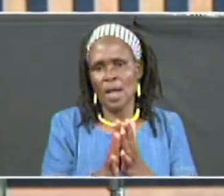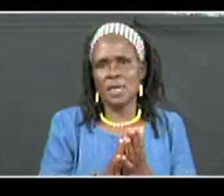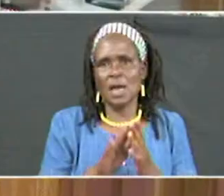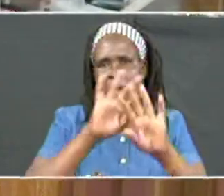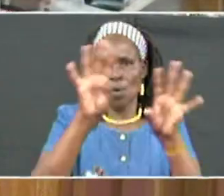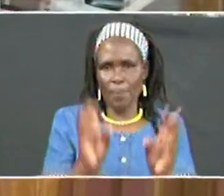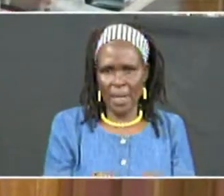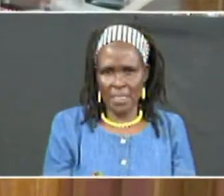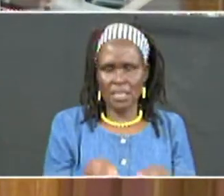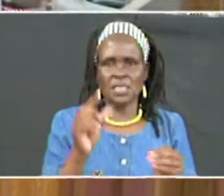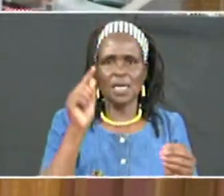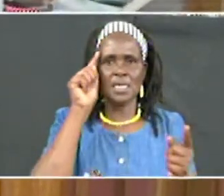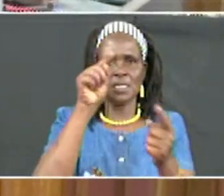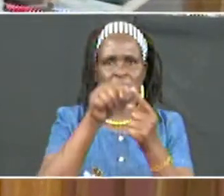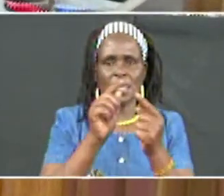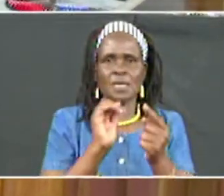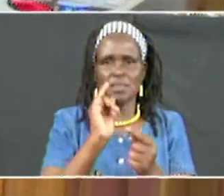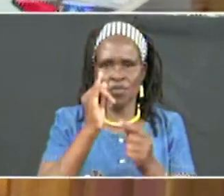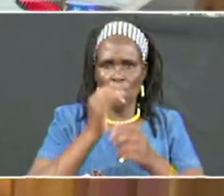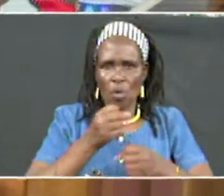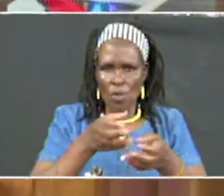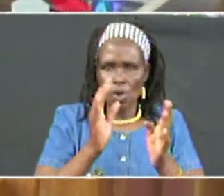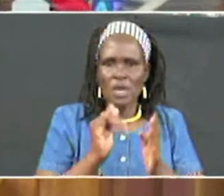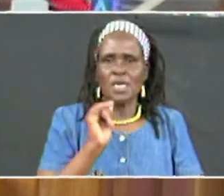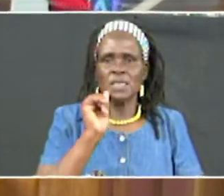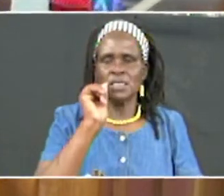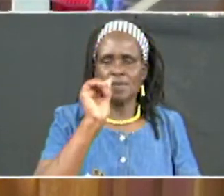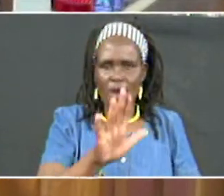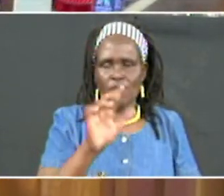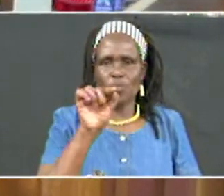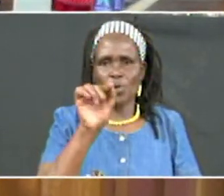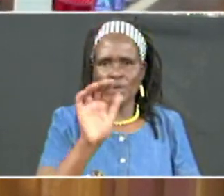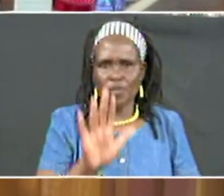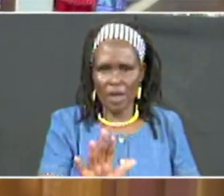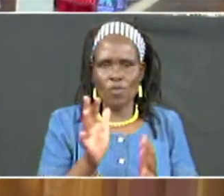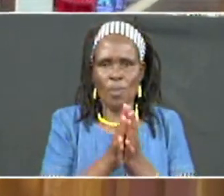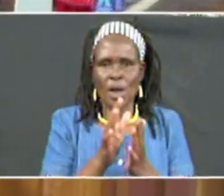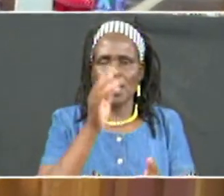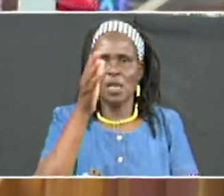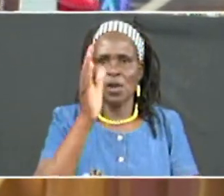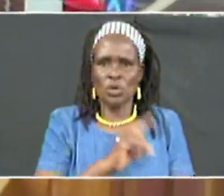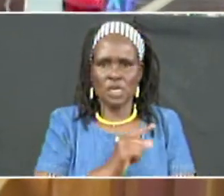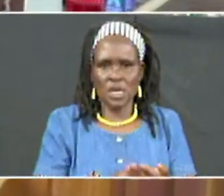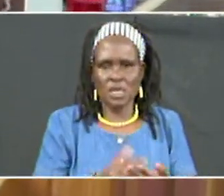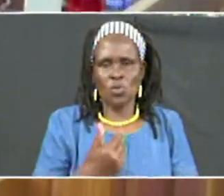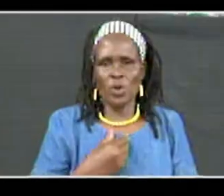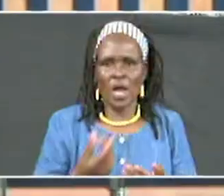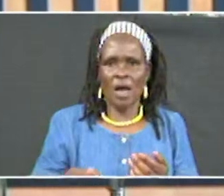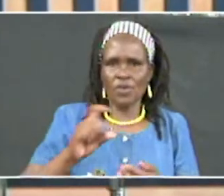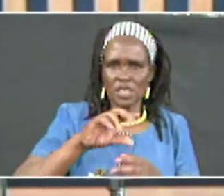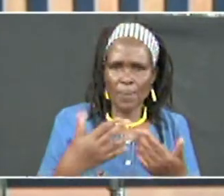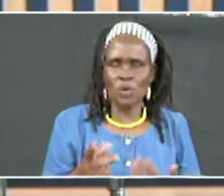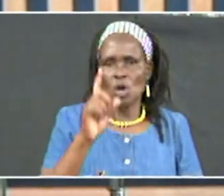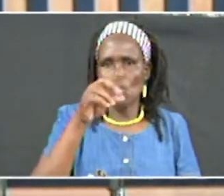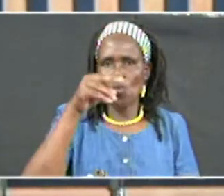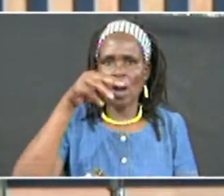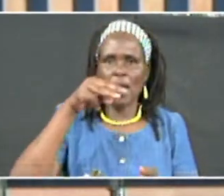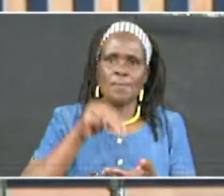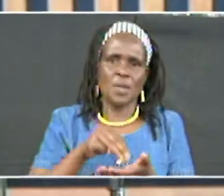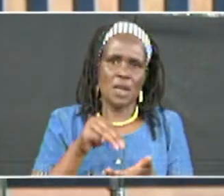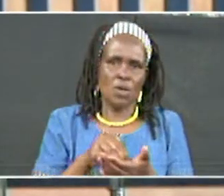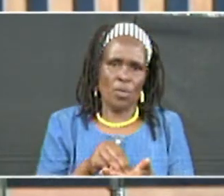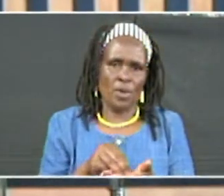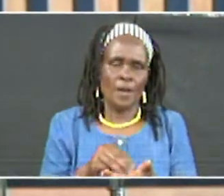Road is 5.5, and by God's grace, so far, we've raised about 1 million Kenya shillings. So